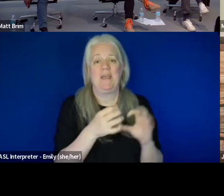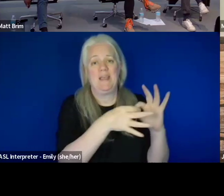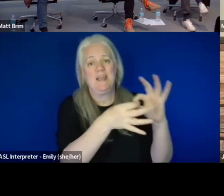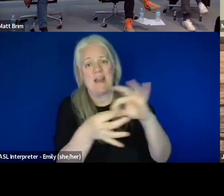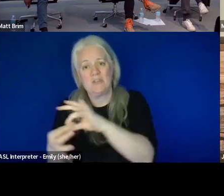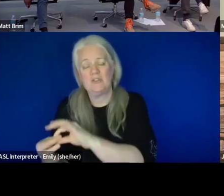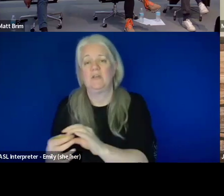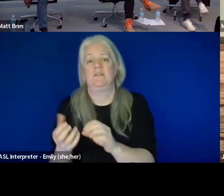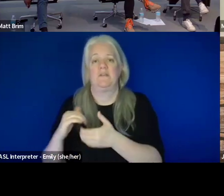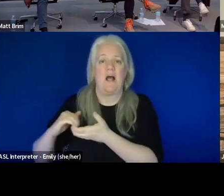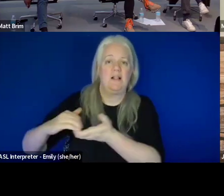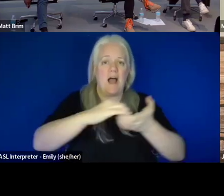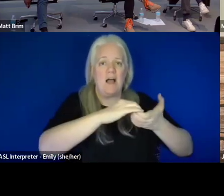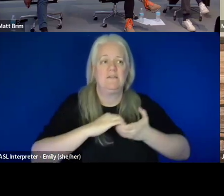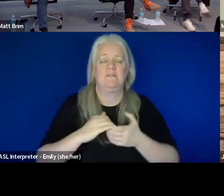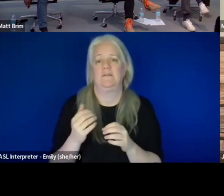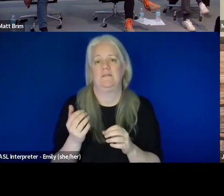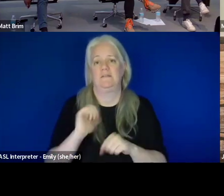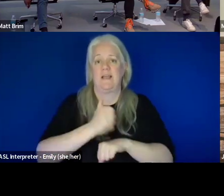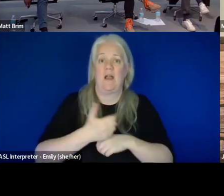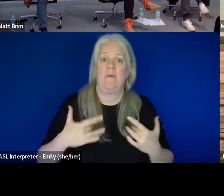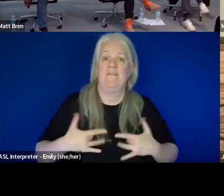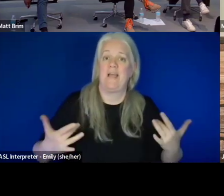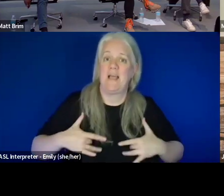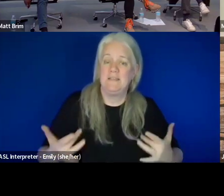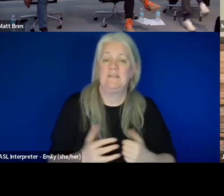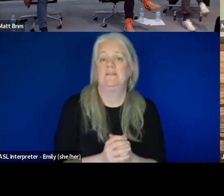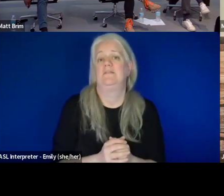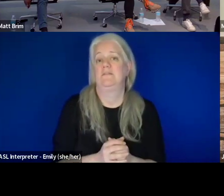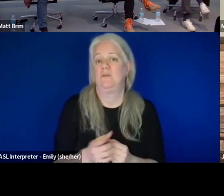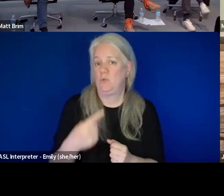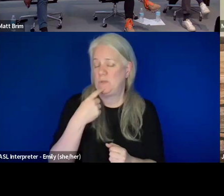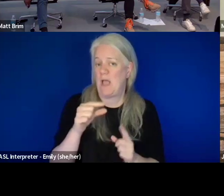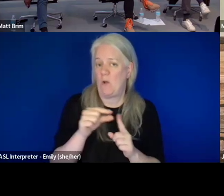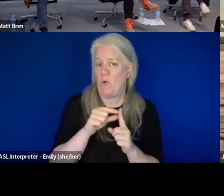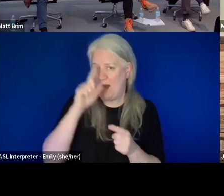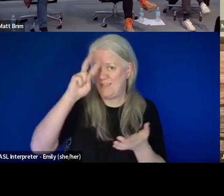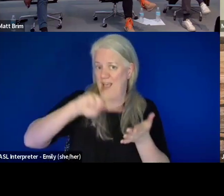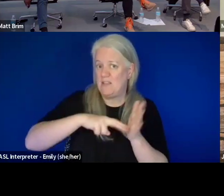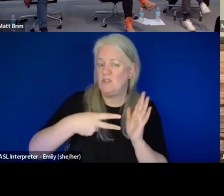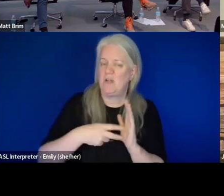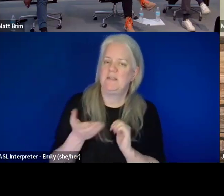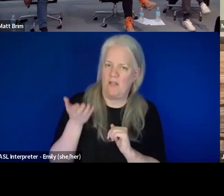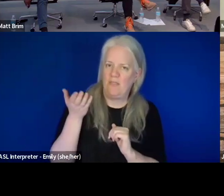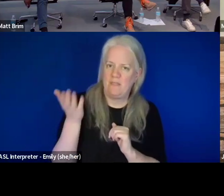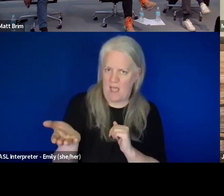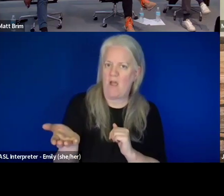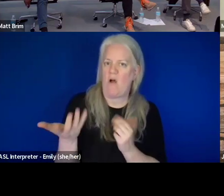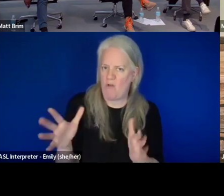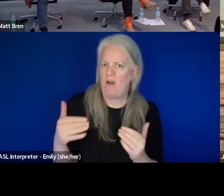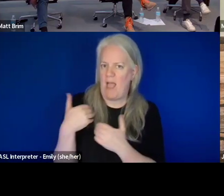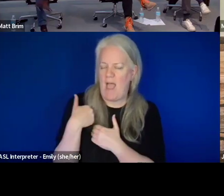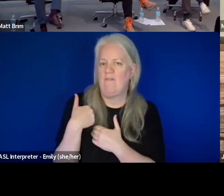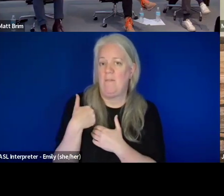events. You mentioned one word, that the intention is there. The means is sometimes